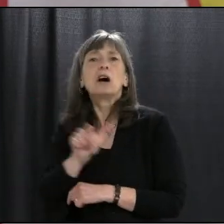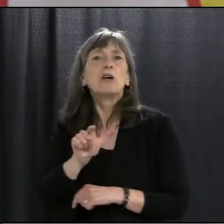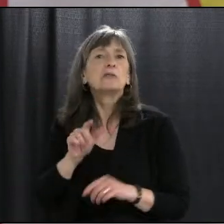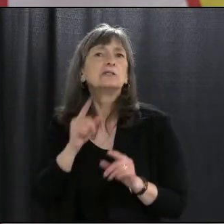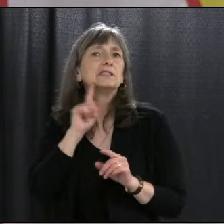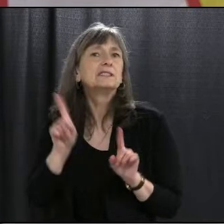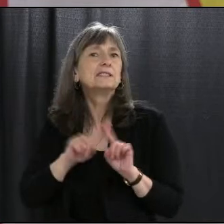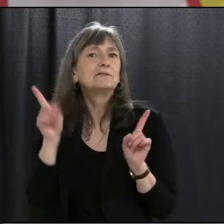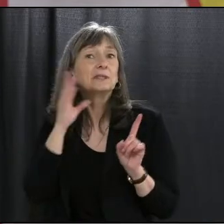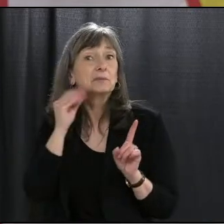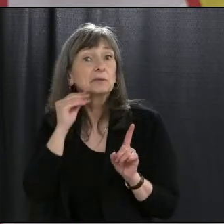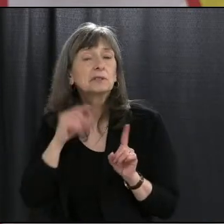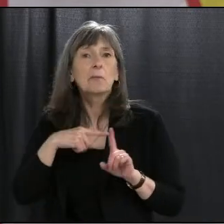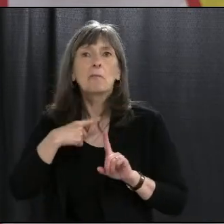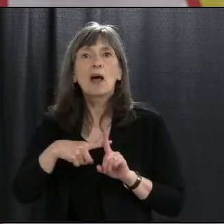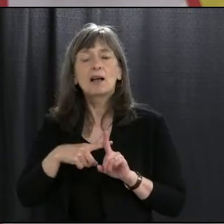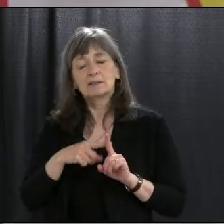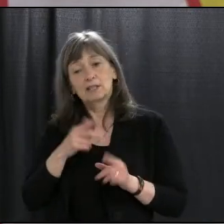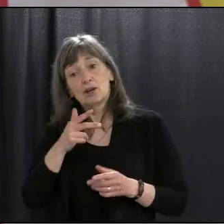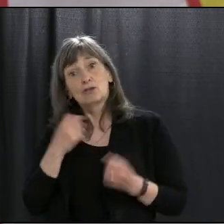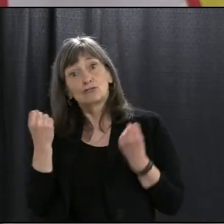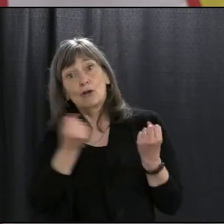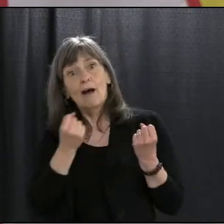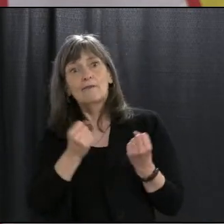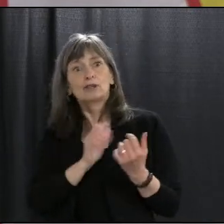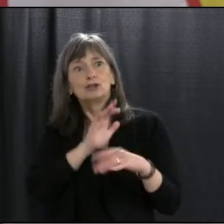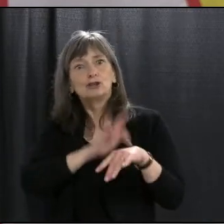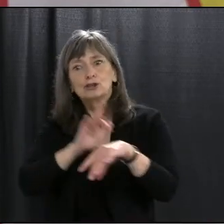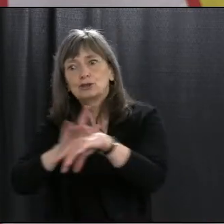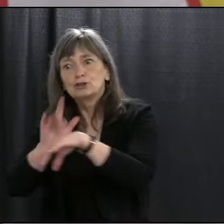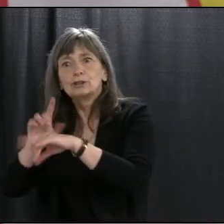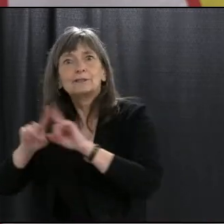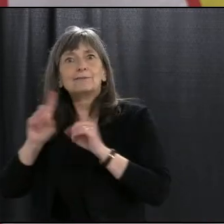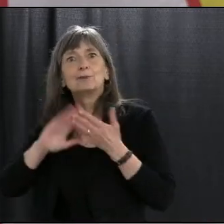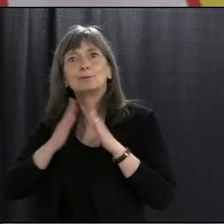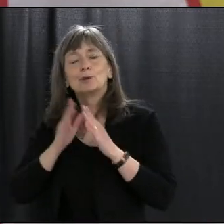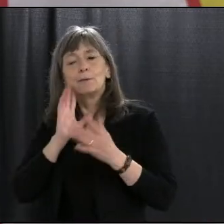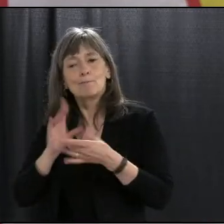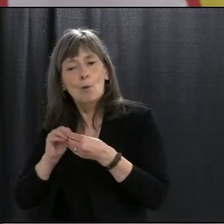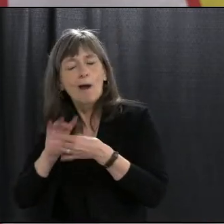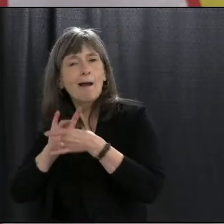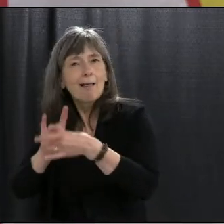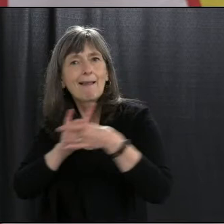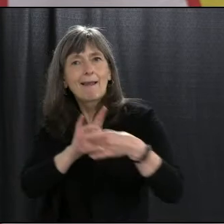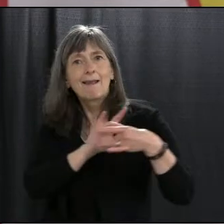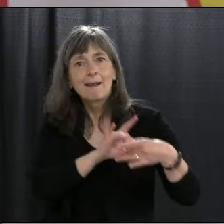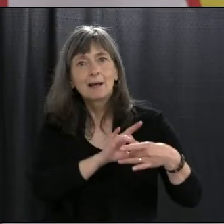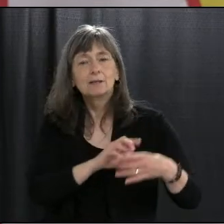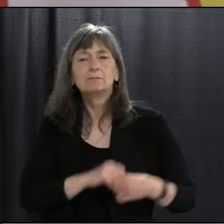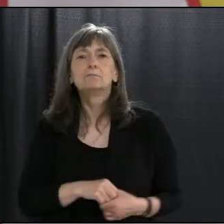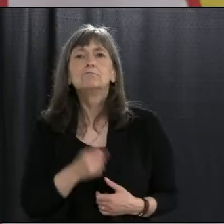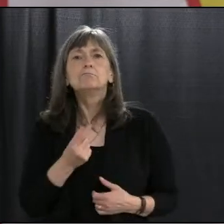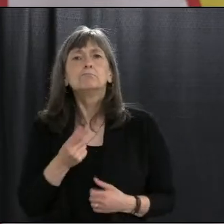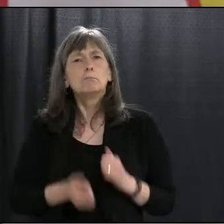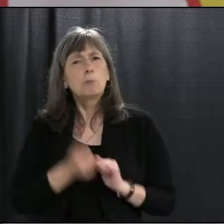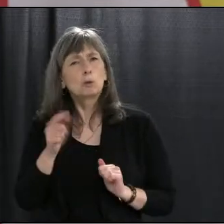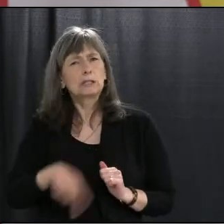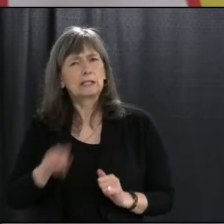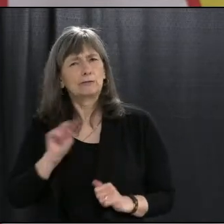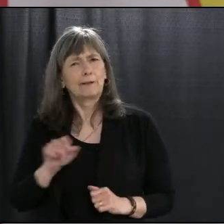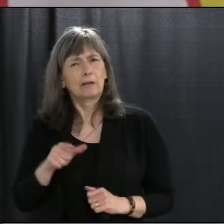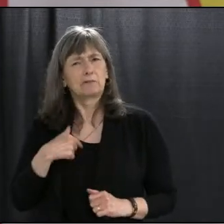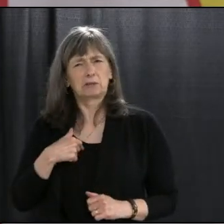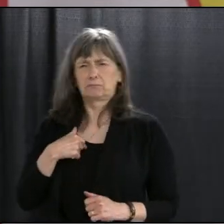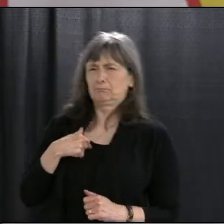community engagement and connections. We recognize that the mobile clinics will be new to most people here in